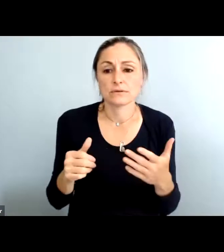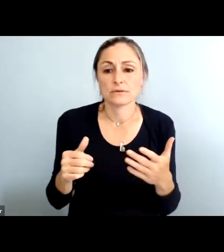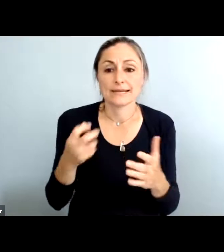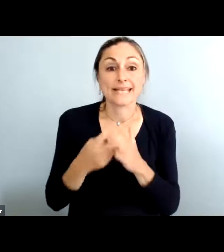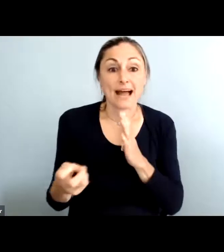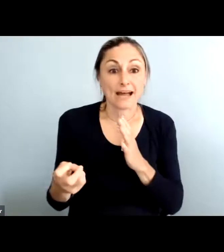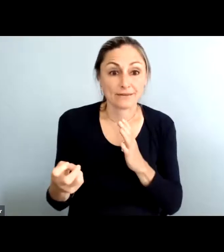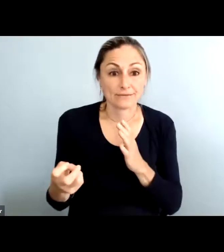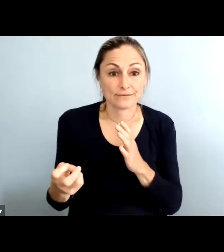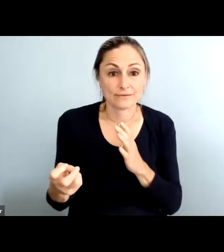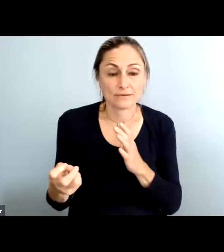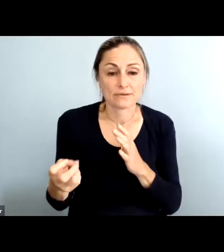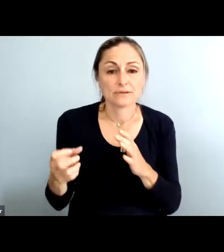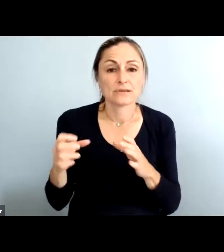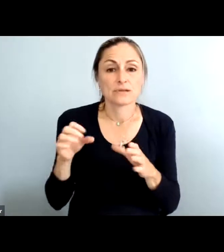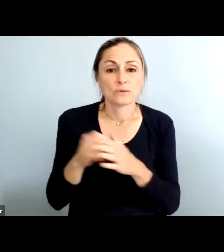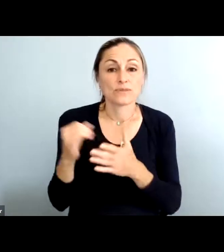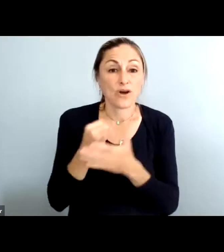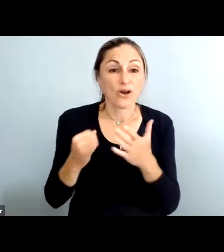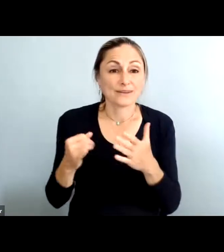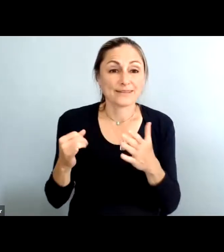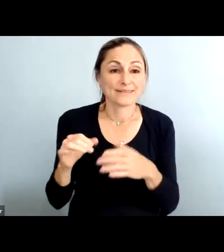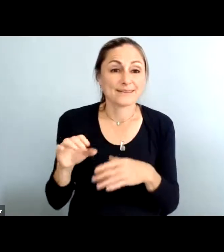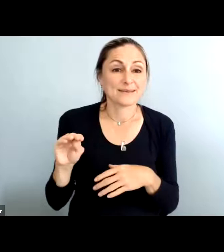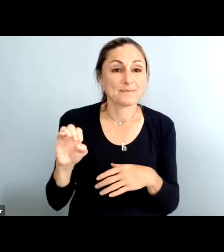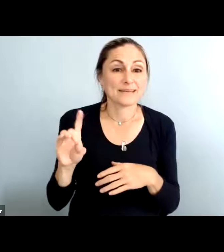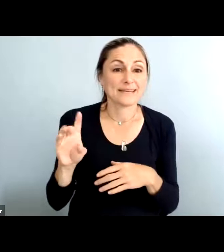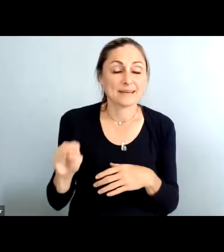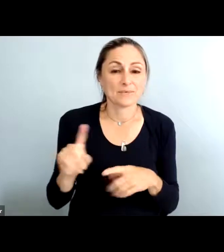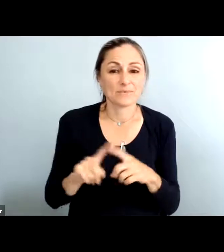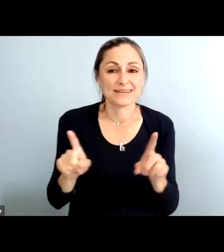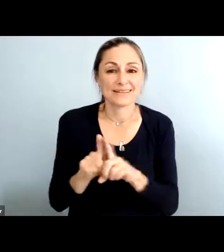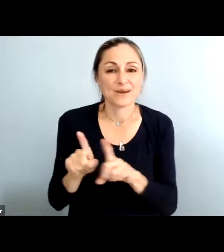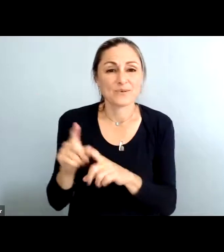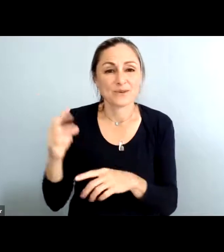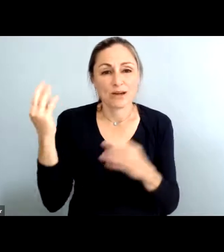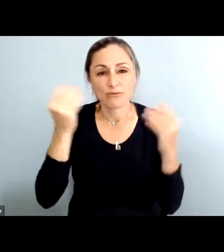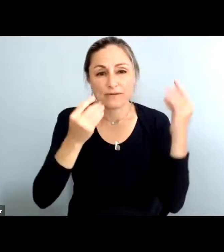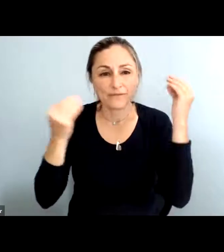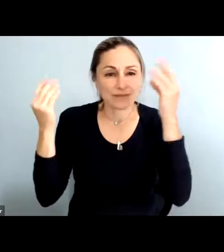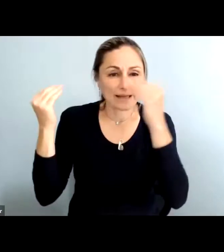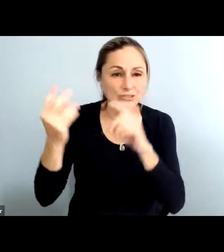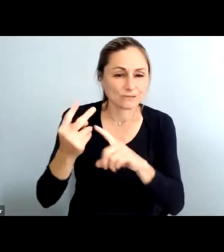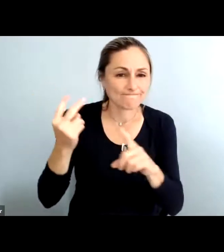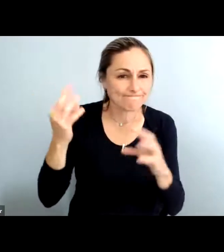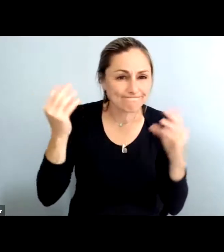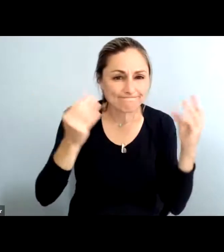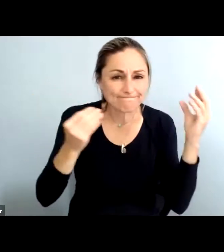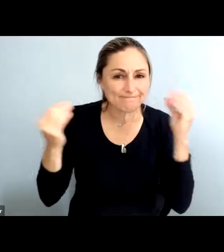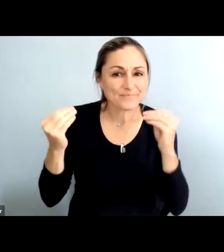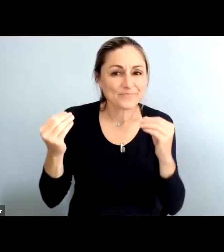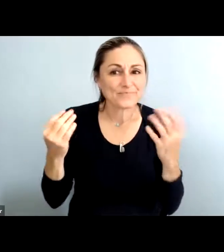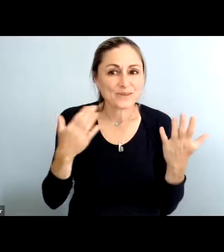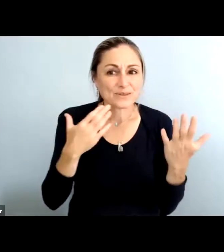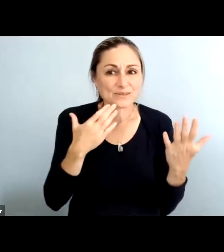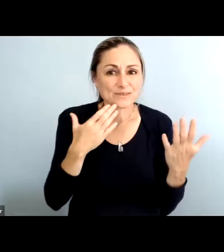dive in with the artist's medium, but now we look at reflection as a big tool in this lesson. So